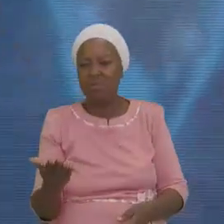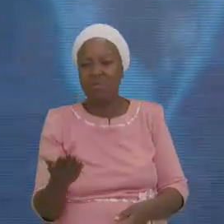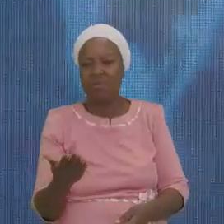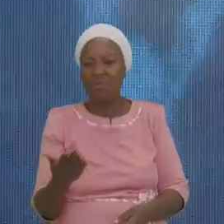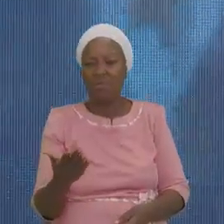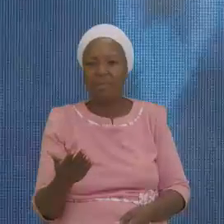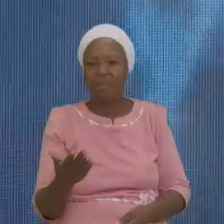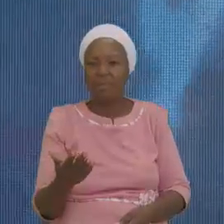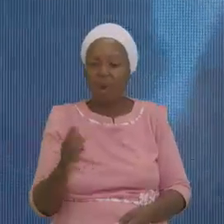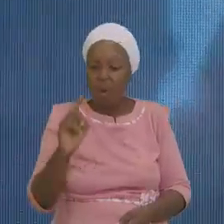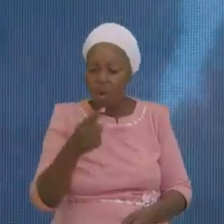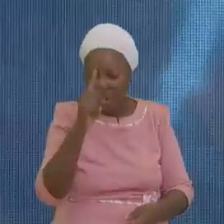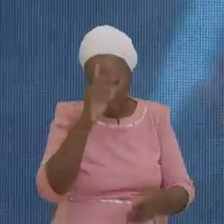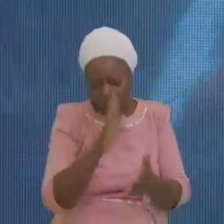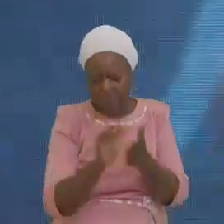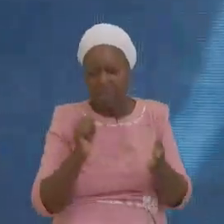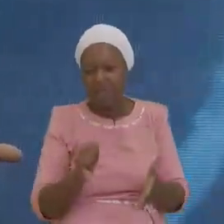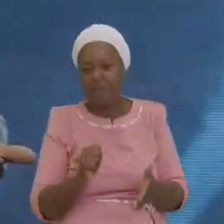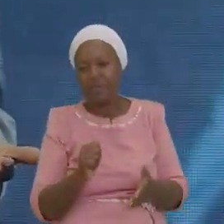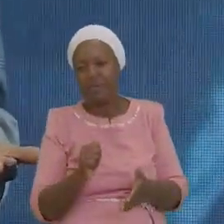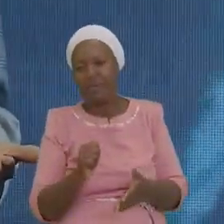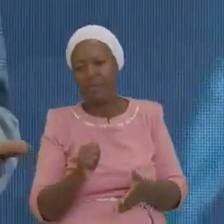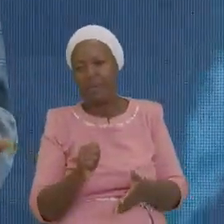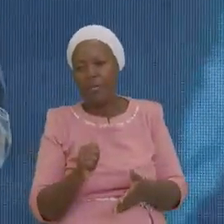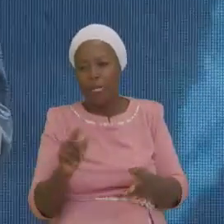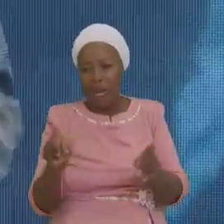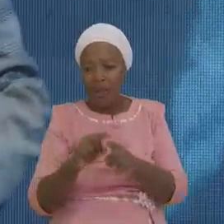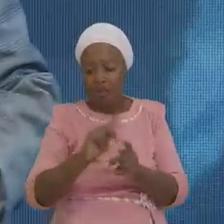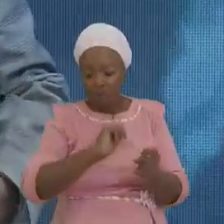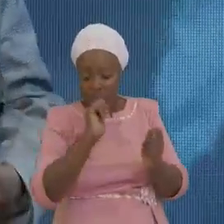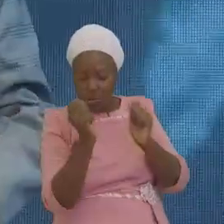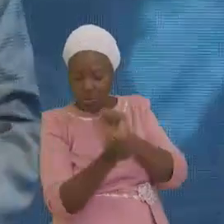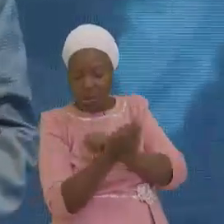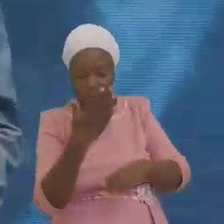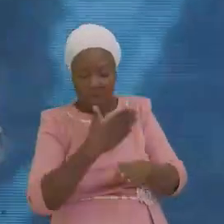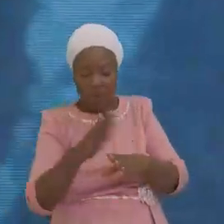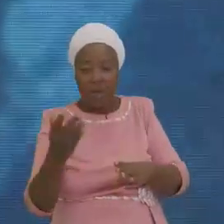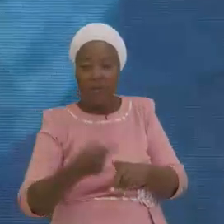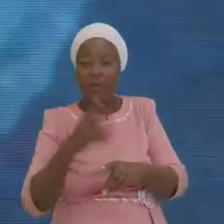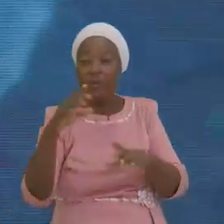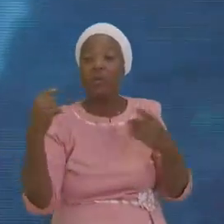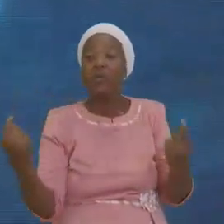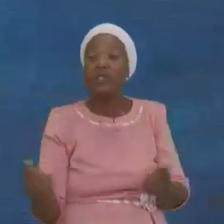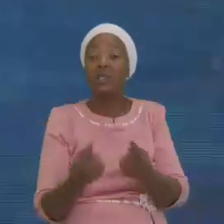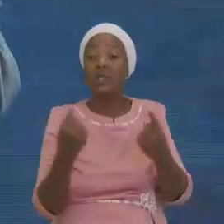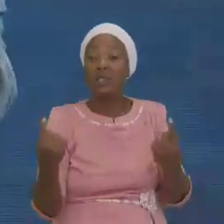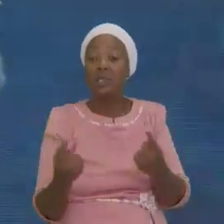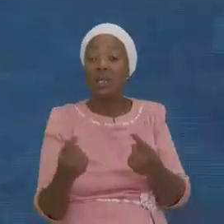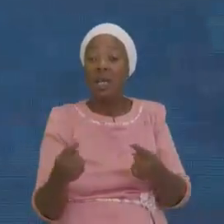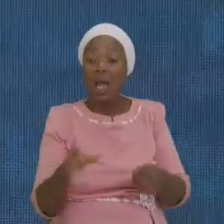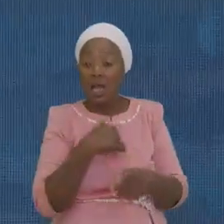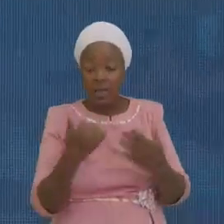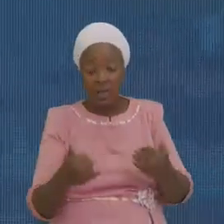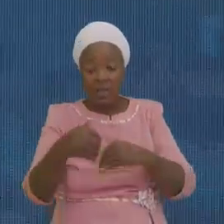Only believe. As you turn away from your sin. And tonight, if